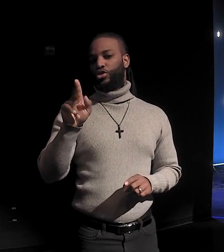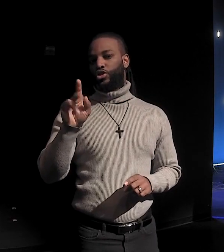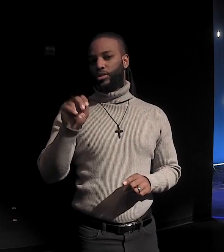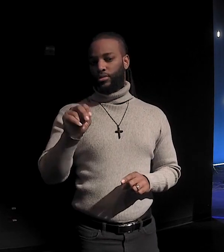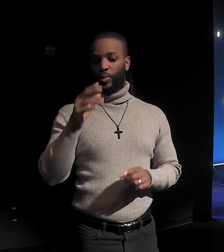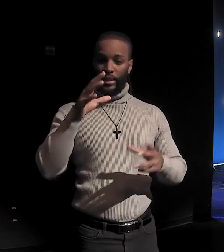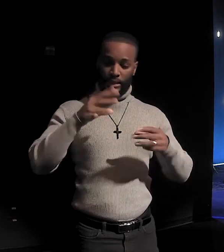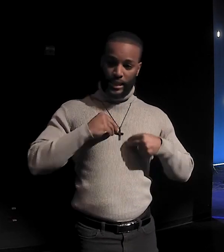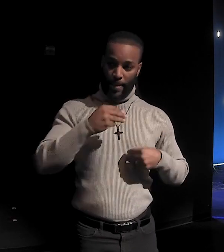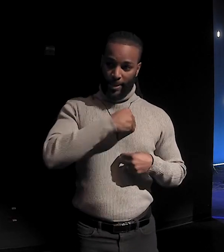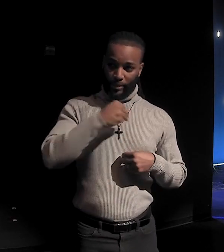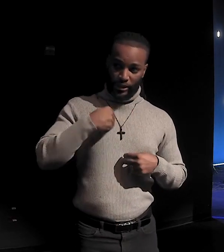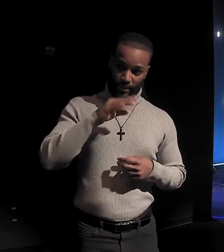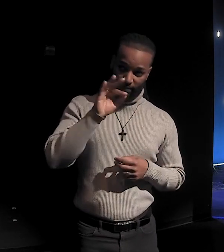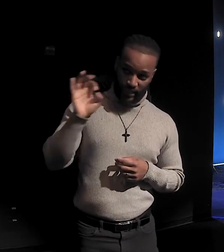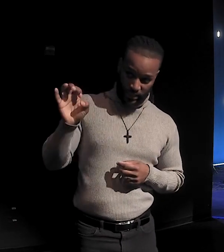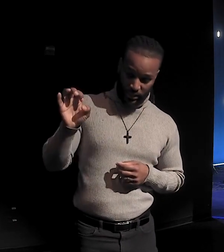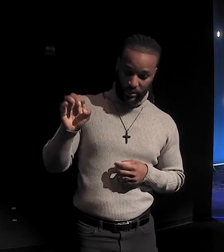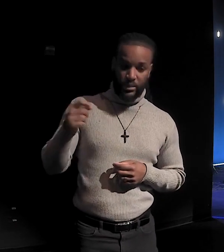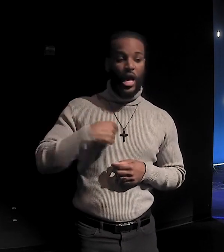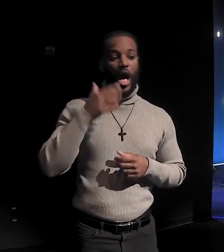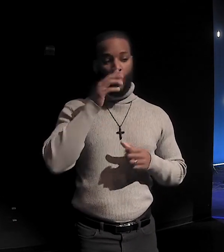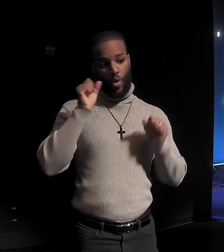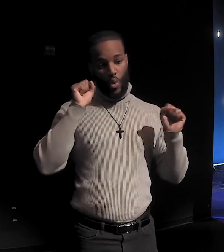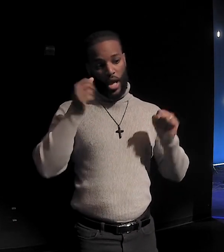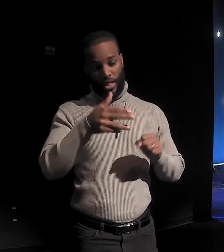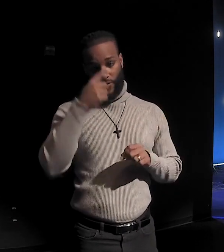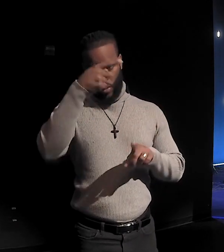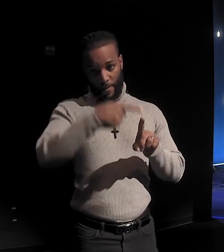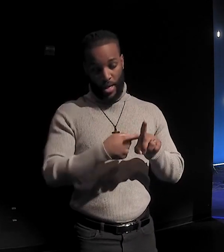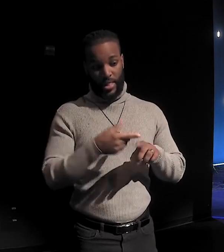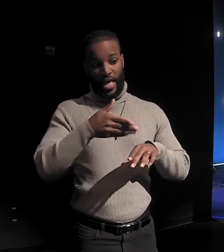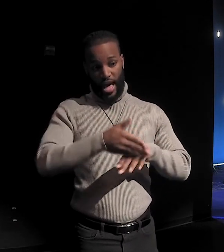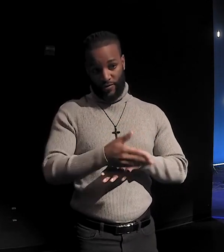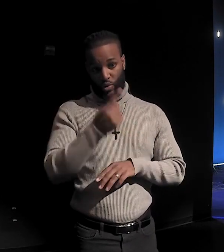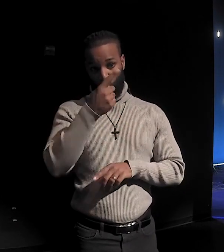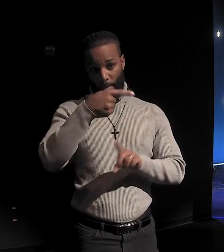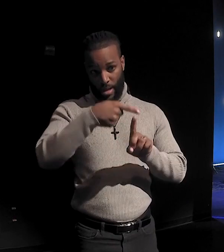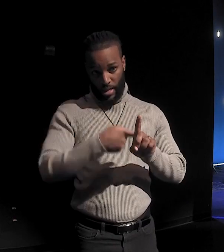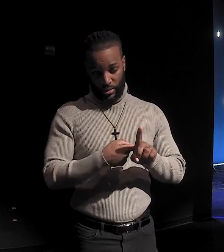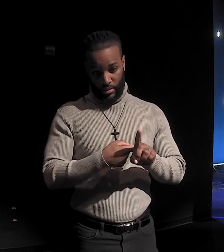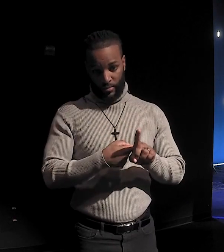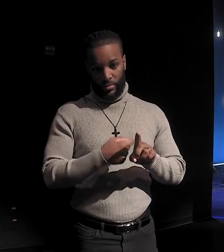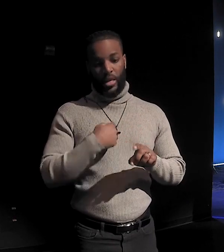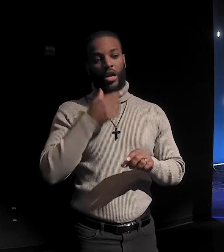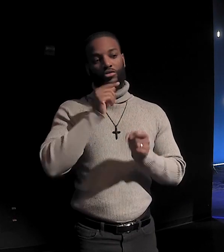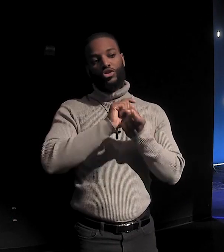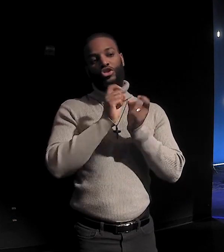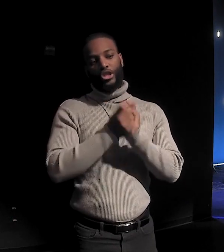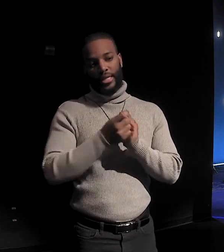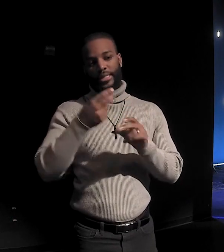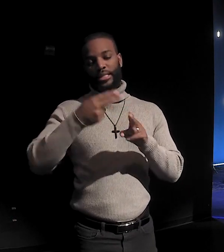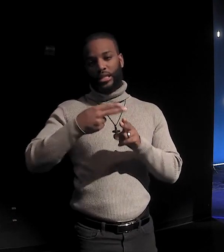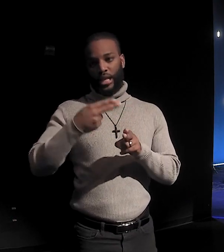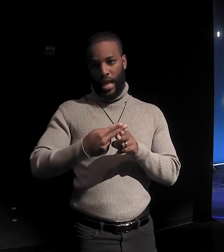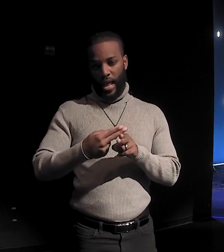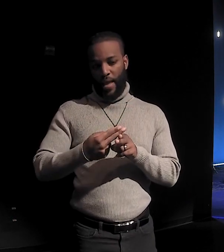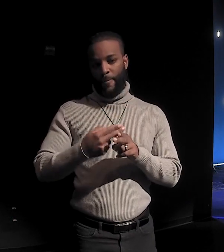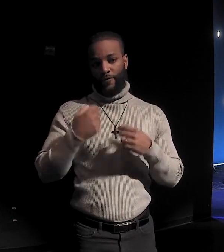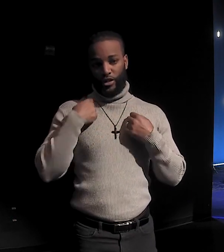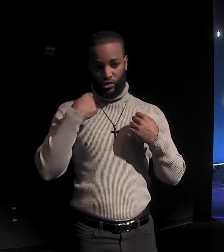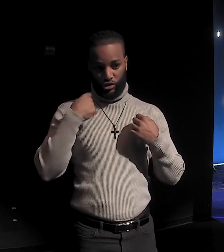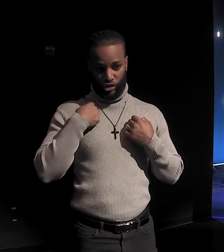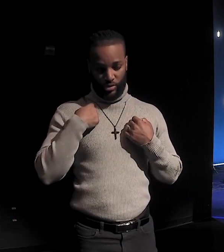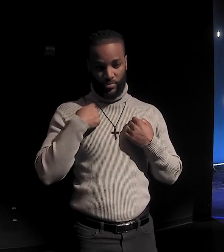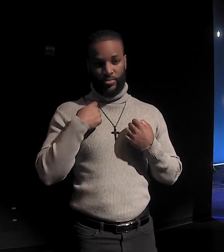membership fees. And I'm going to work out there for a month. And after a month, I'm going to change the name of the